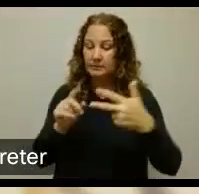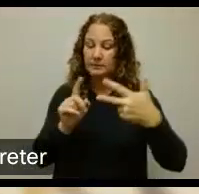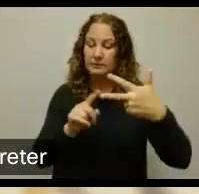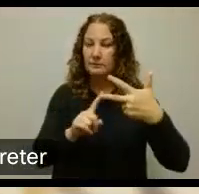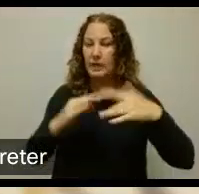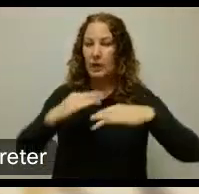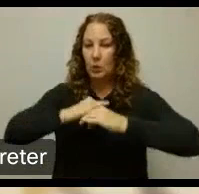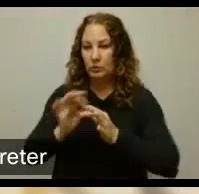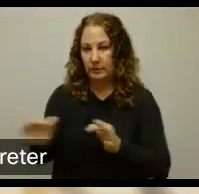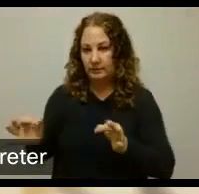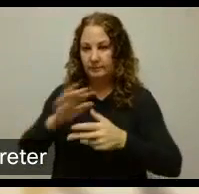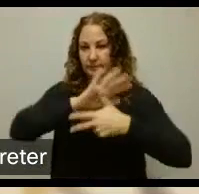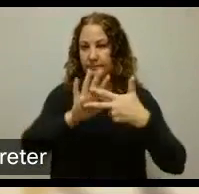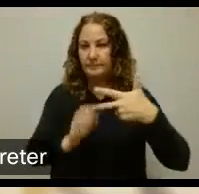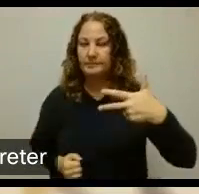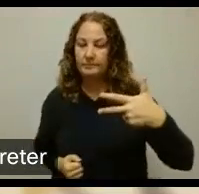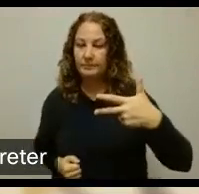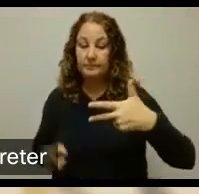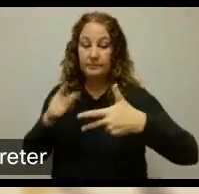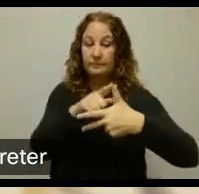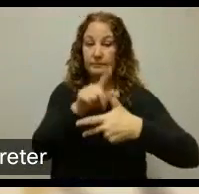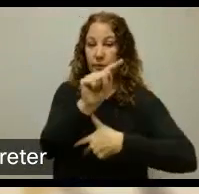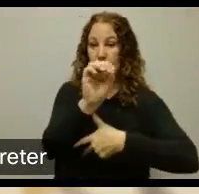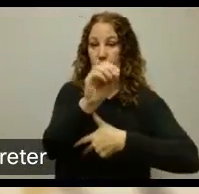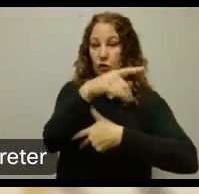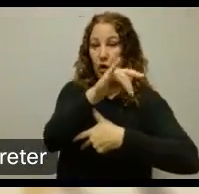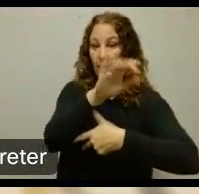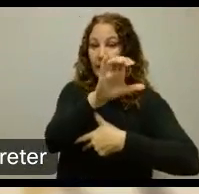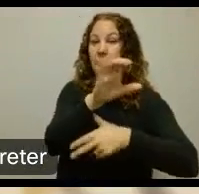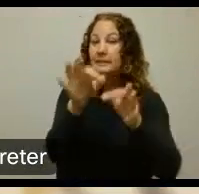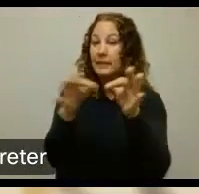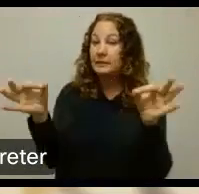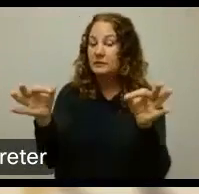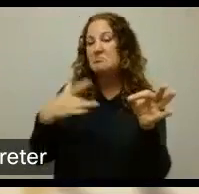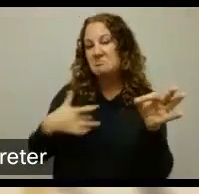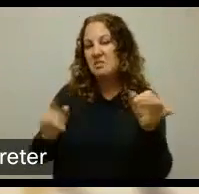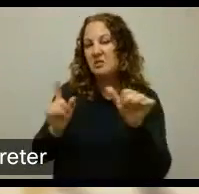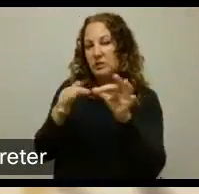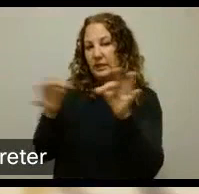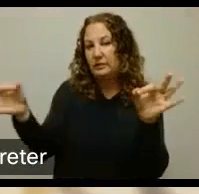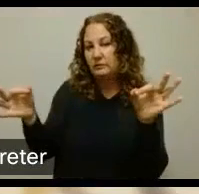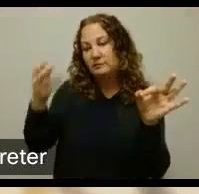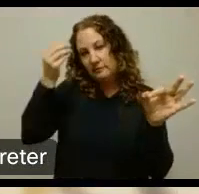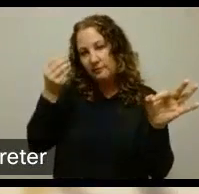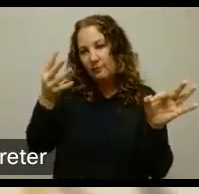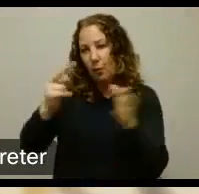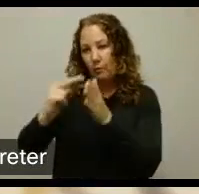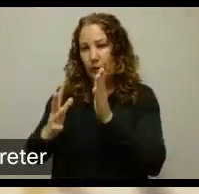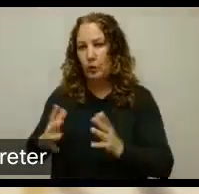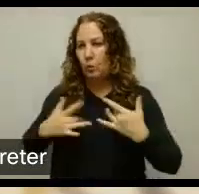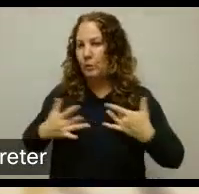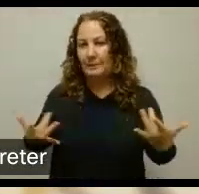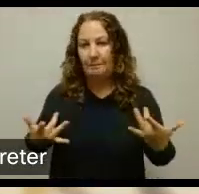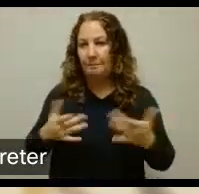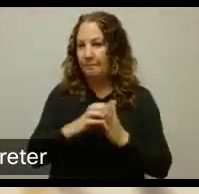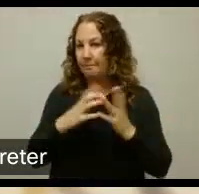sentence. The topic sentence, which is usually the first sentence, should tell the reader what the paragraph is about.